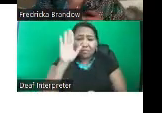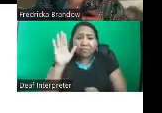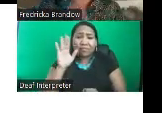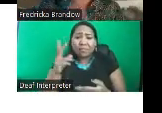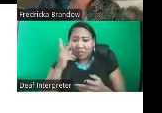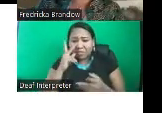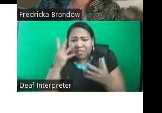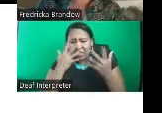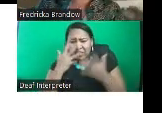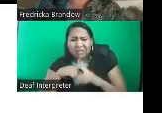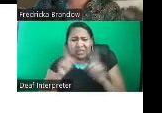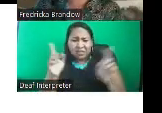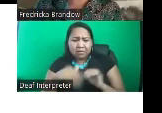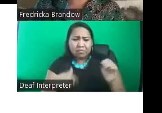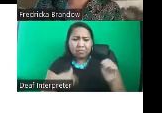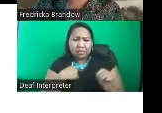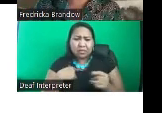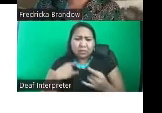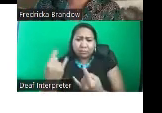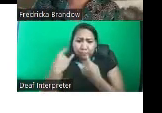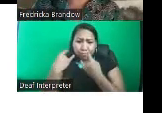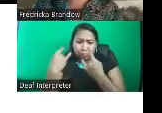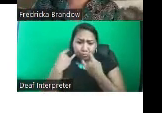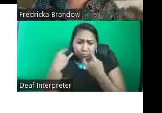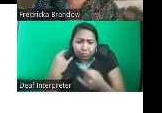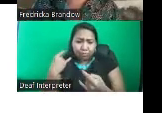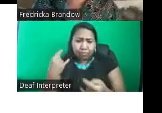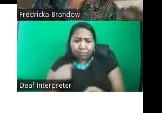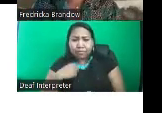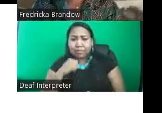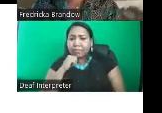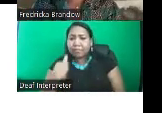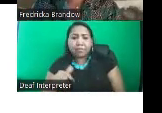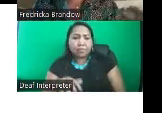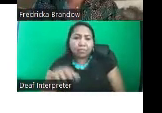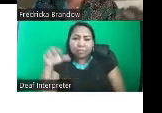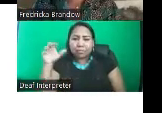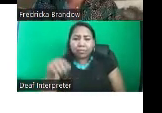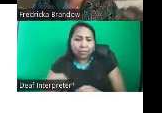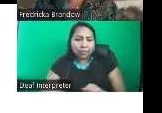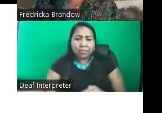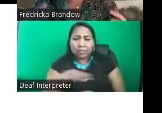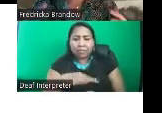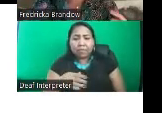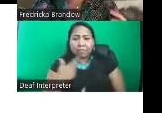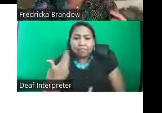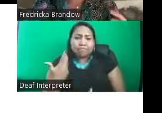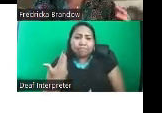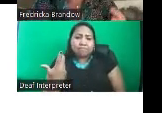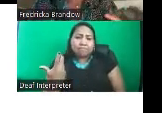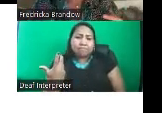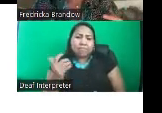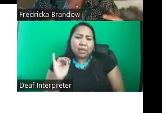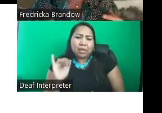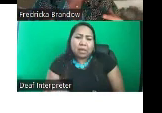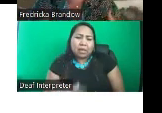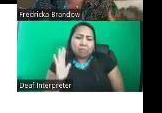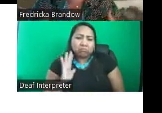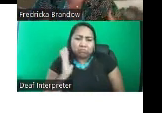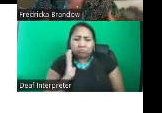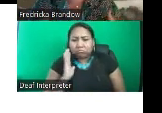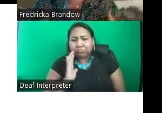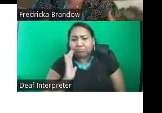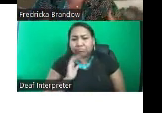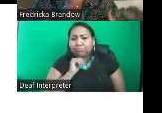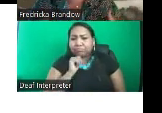made fun of because I wasn't as affluent as the other students, it was not an environment that set me up